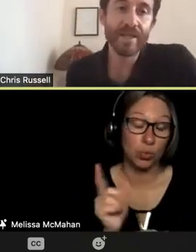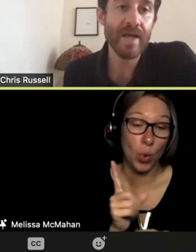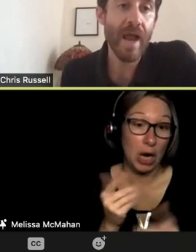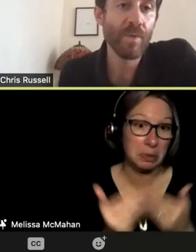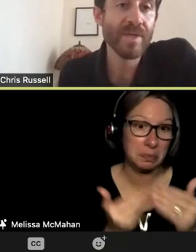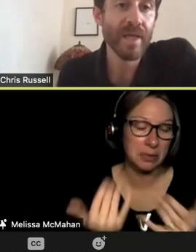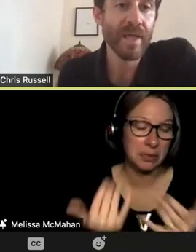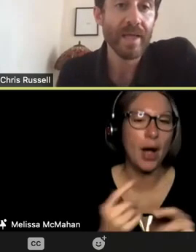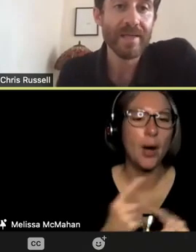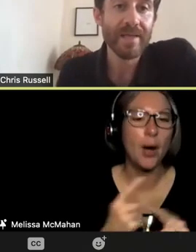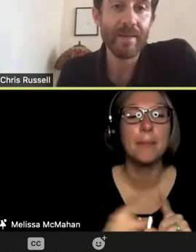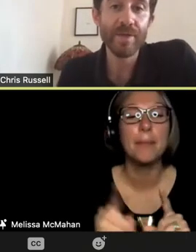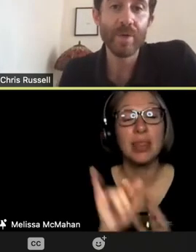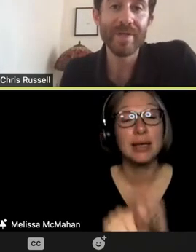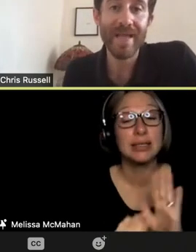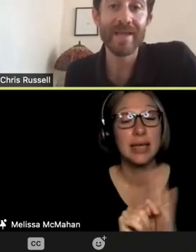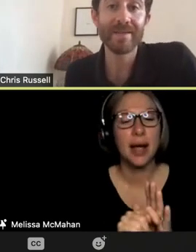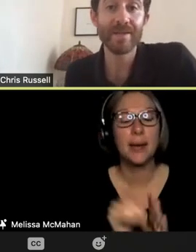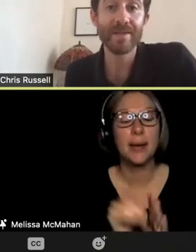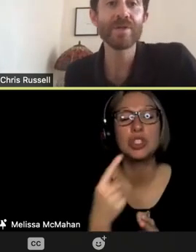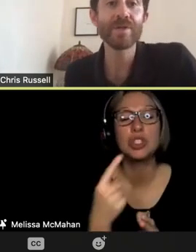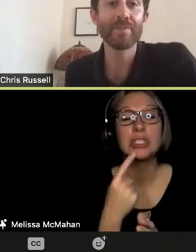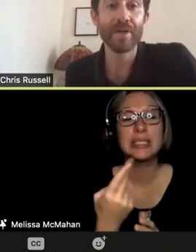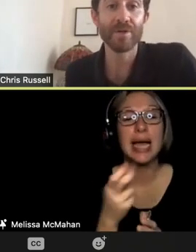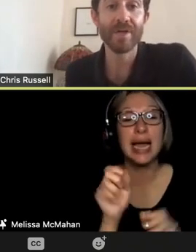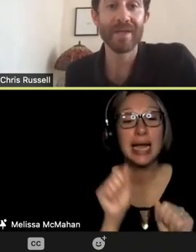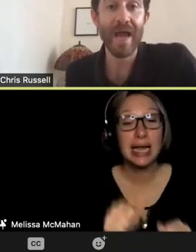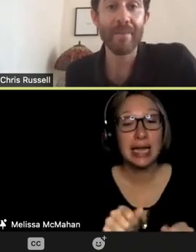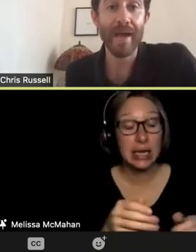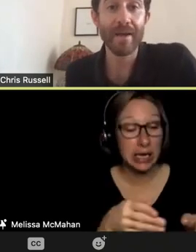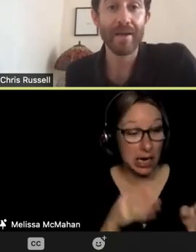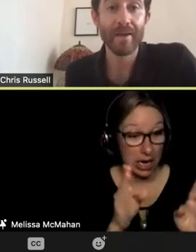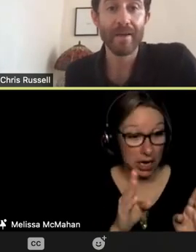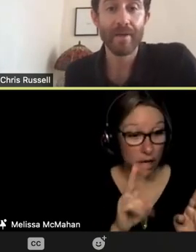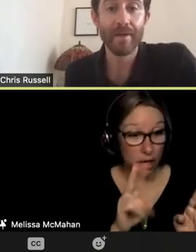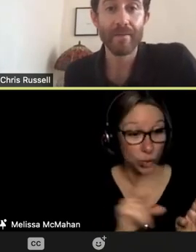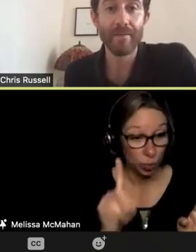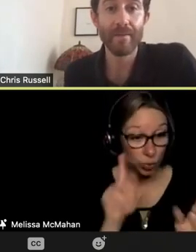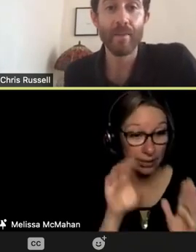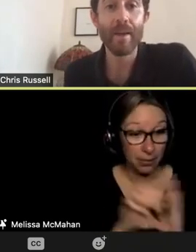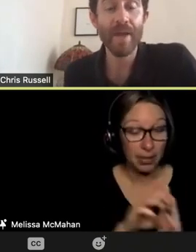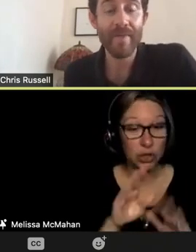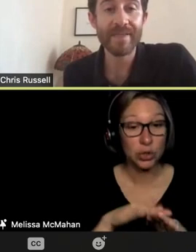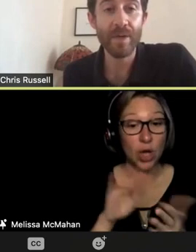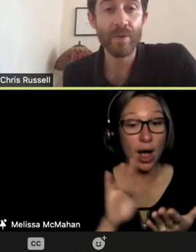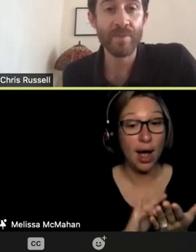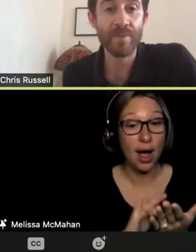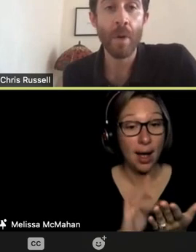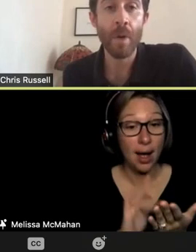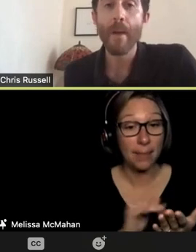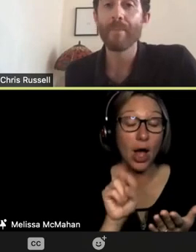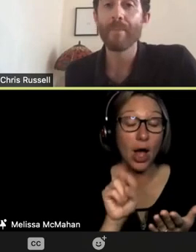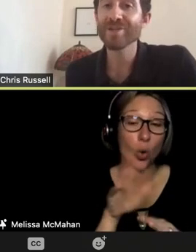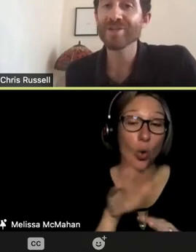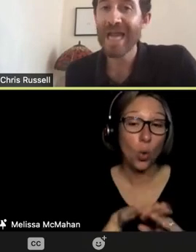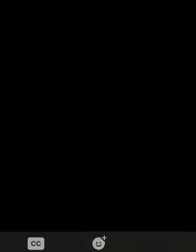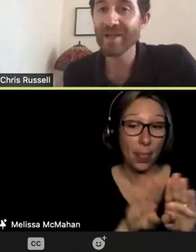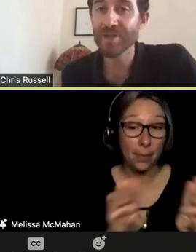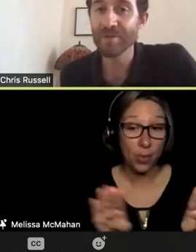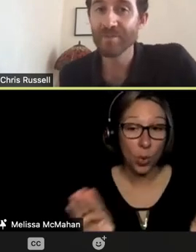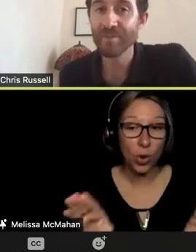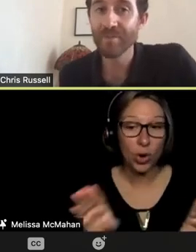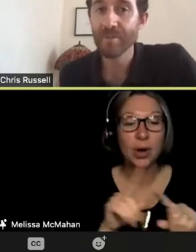she said at the time was that he is able to attend to 2D pictures on the iPad or maybe on that sequence board, but